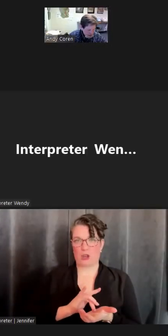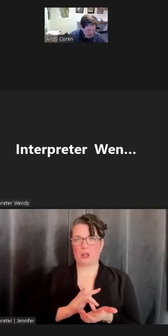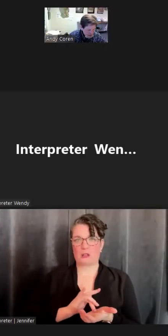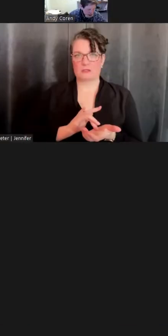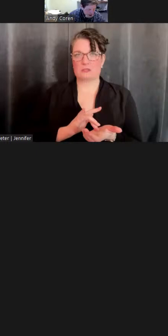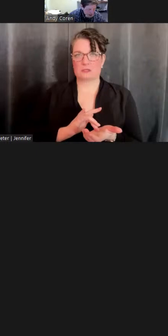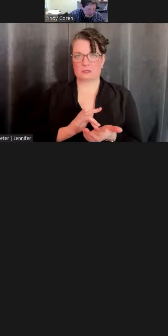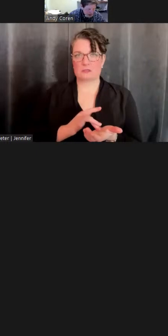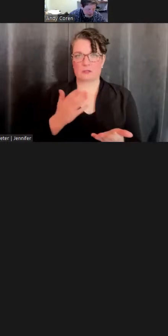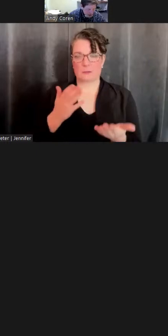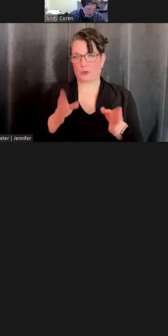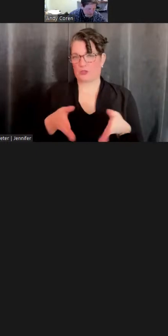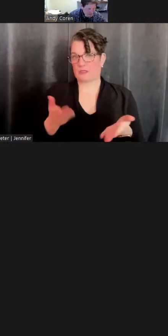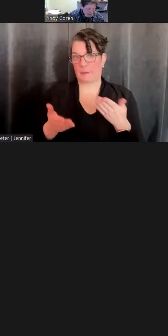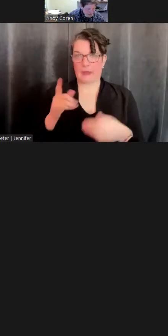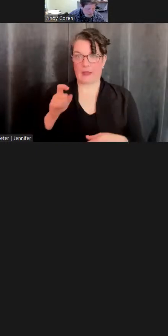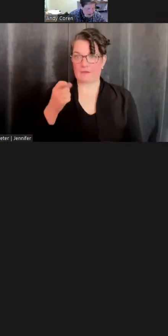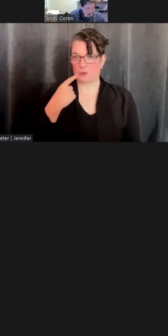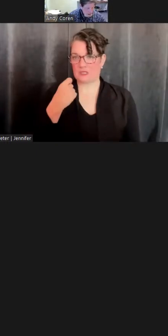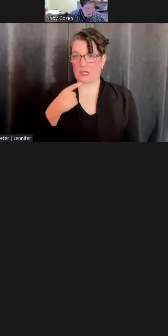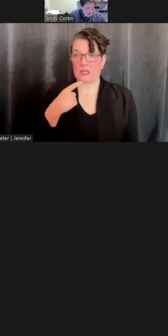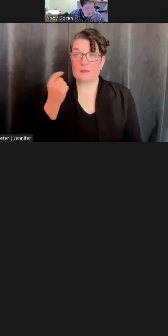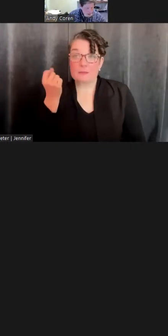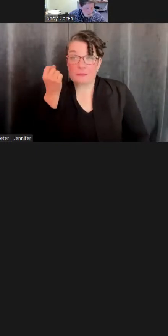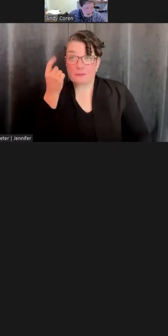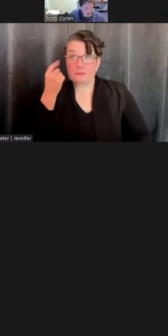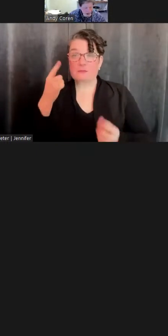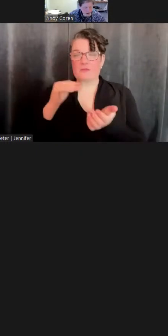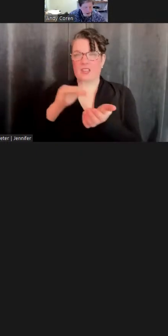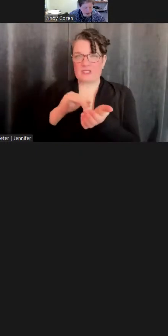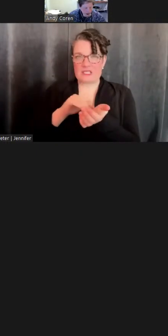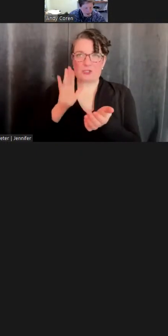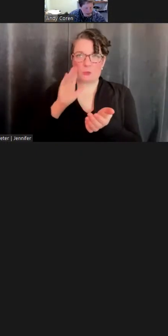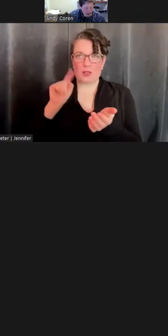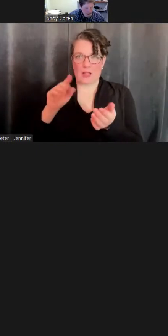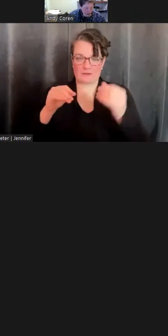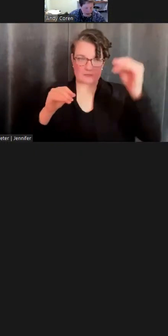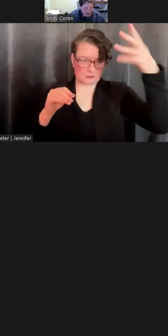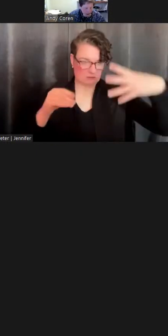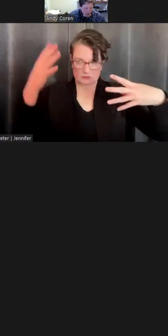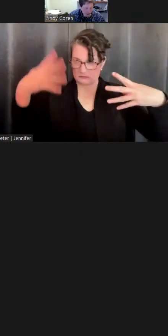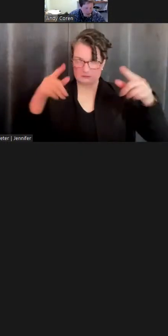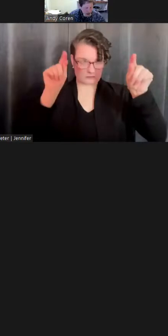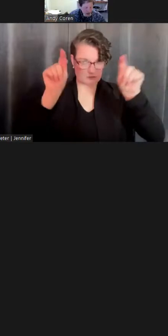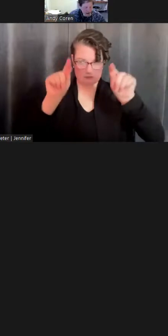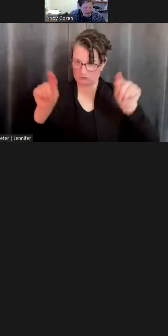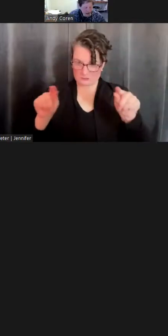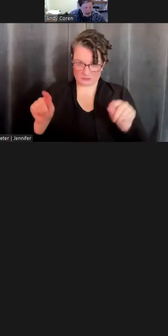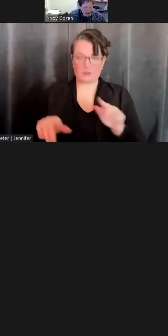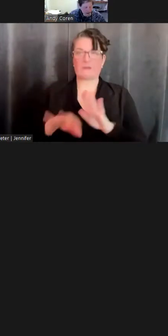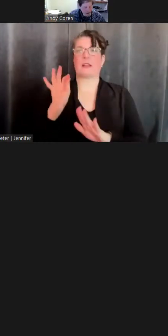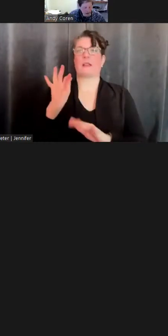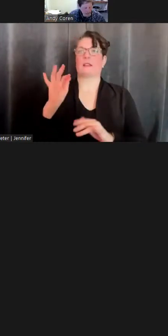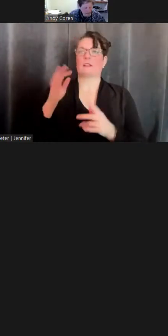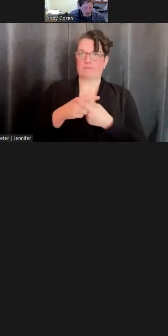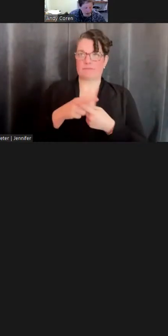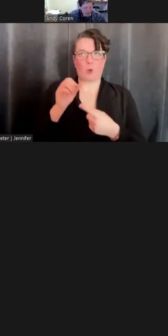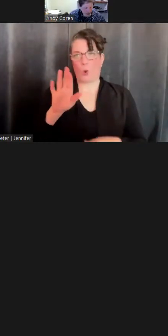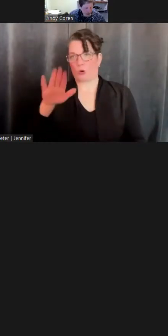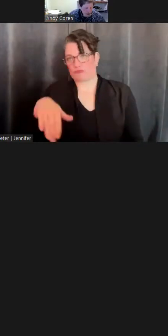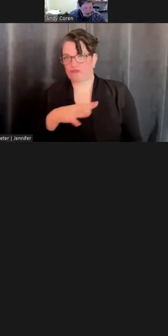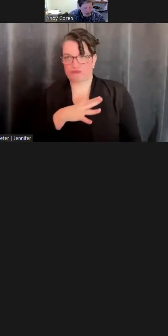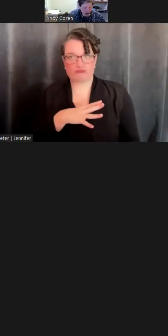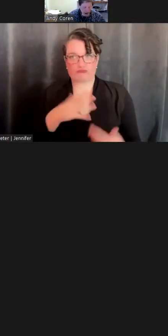medications that they may be on, and it's only a physician going through each one that they would be able to go through. Another